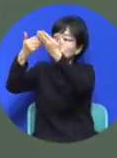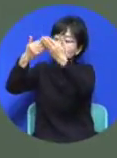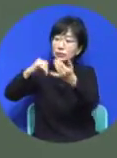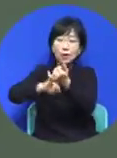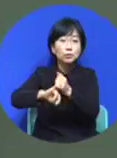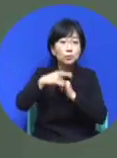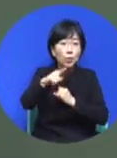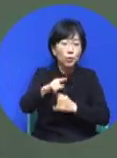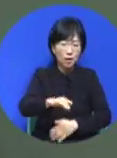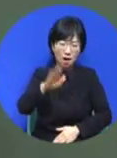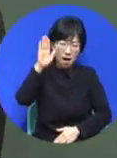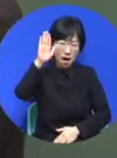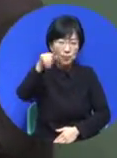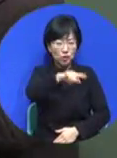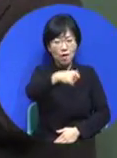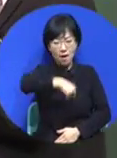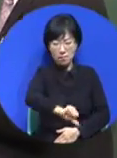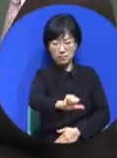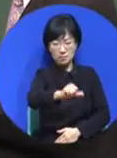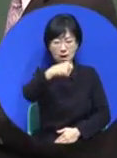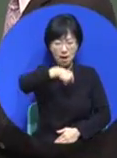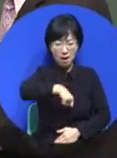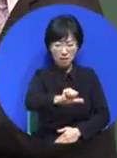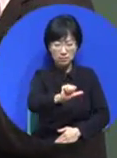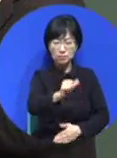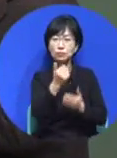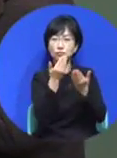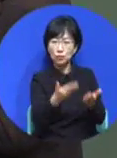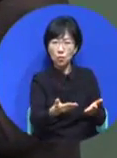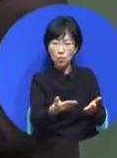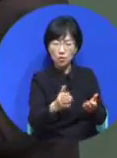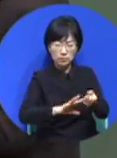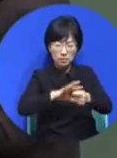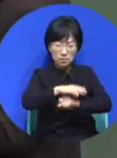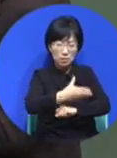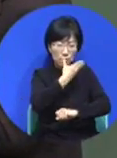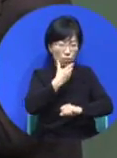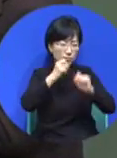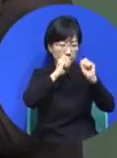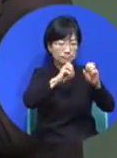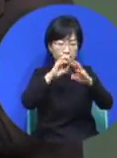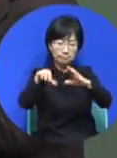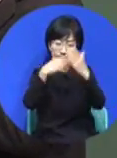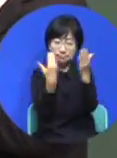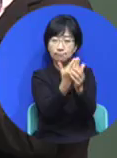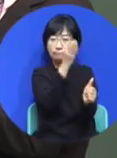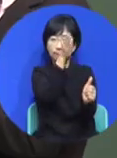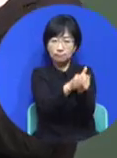If God would have just said, go and be blessed, that would be fine. But he says, through you and your offspring, I will bless you.